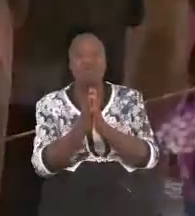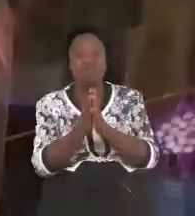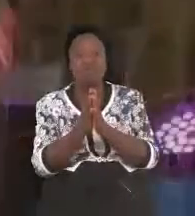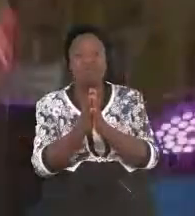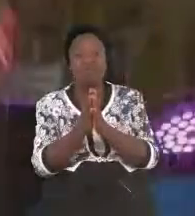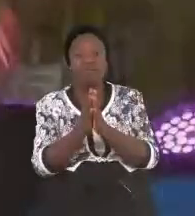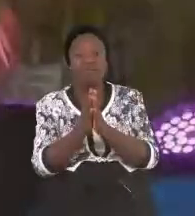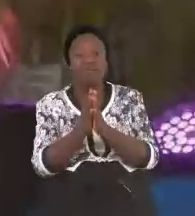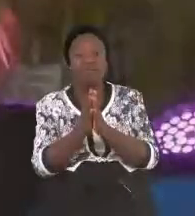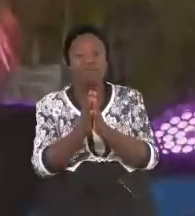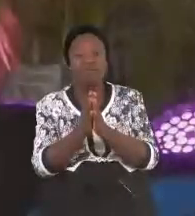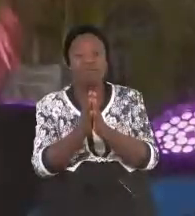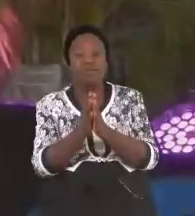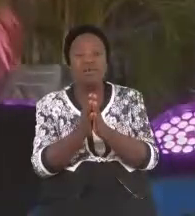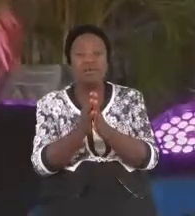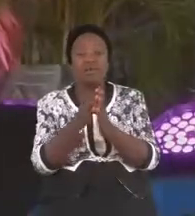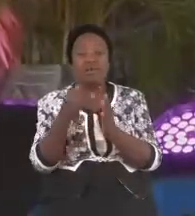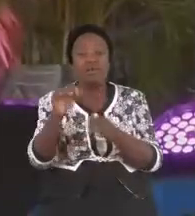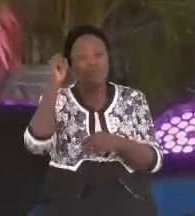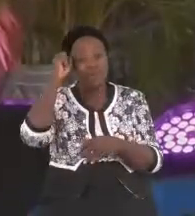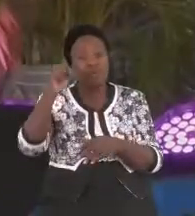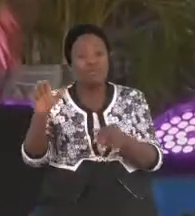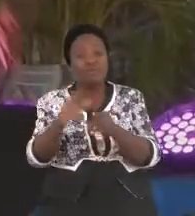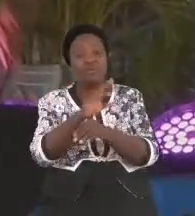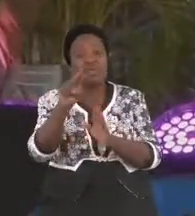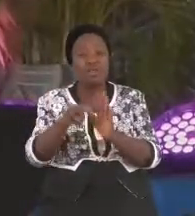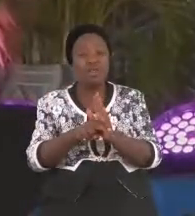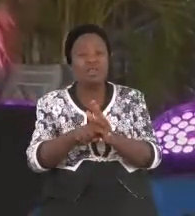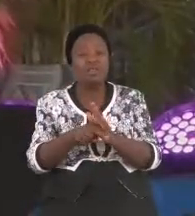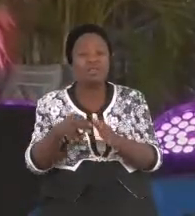Of his fullness will you all receive. Amen.